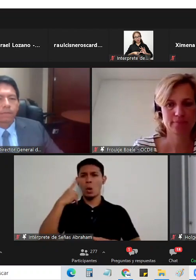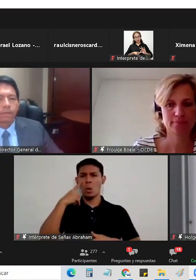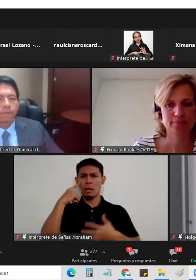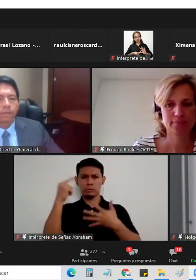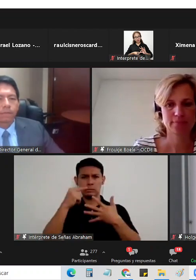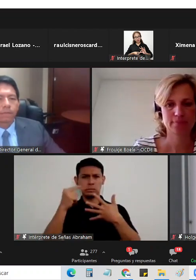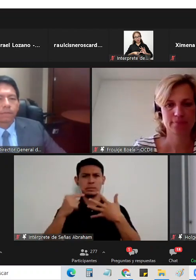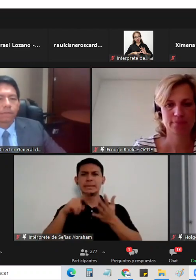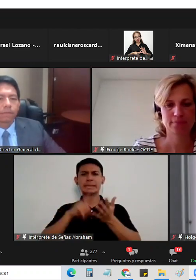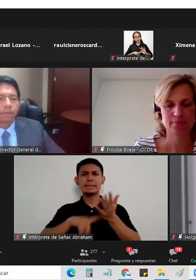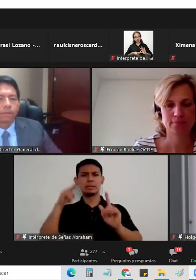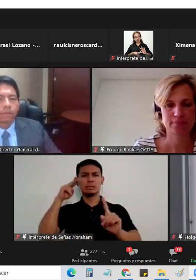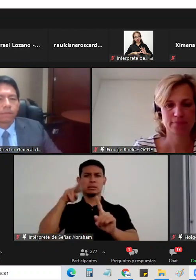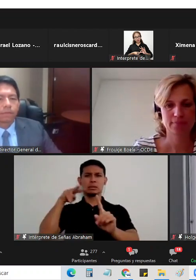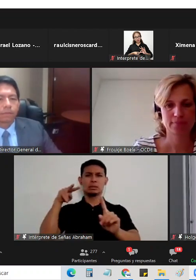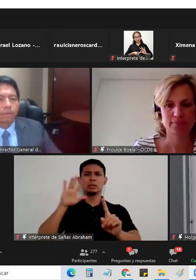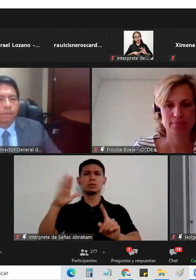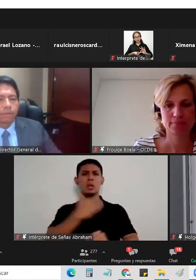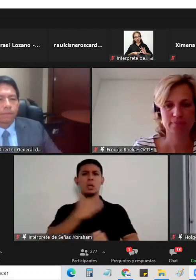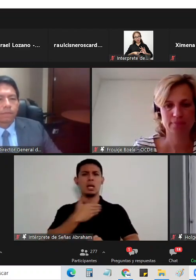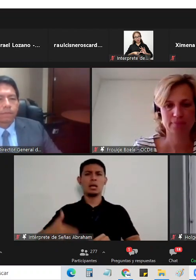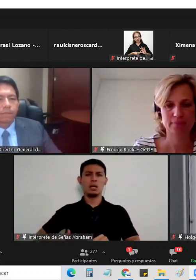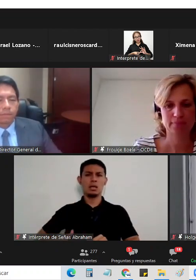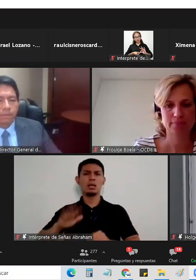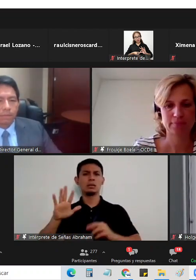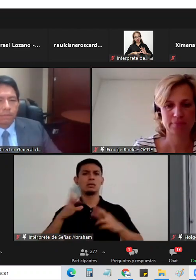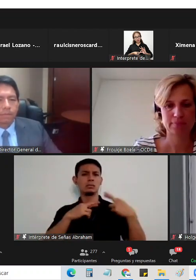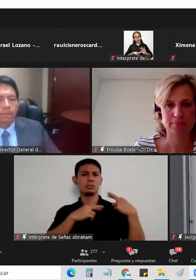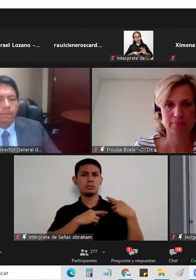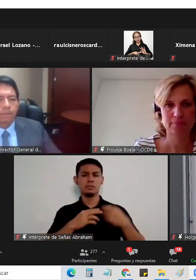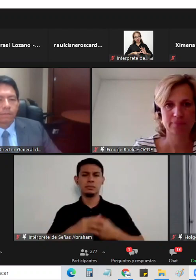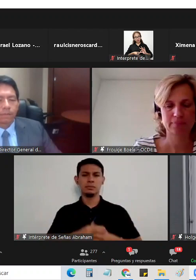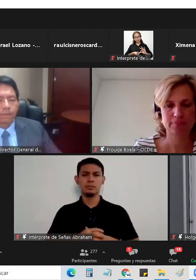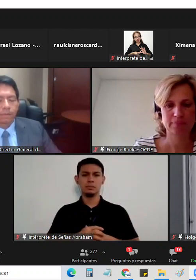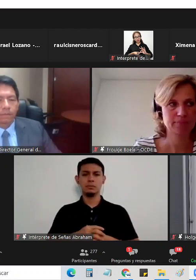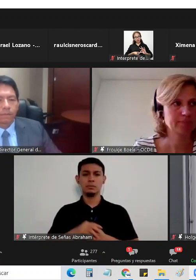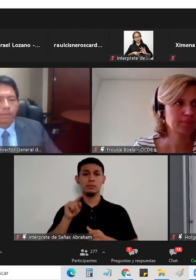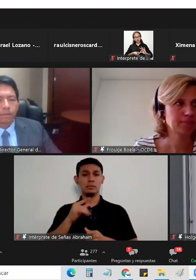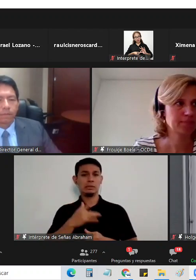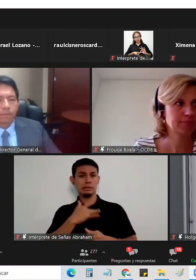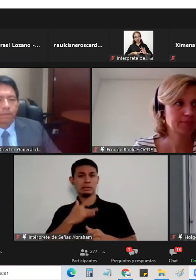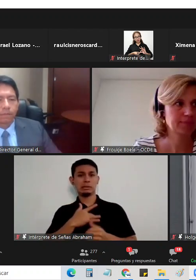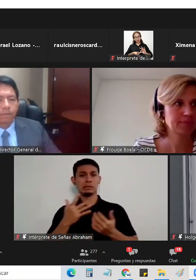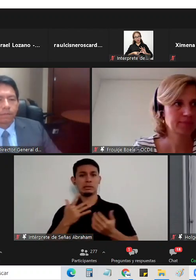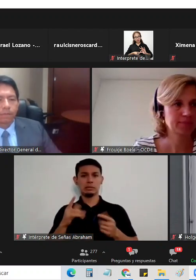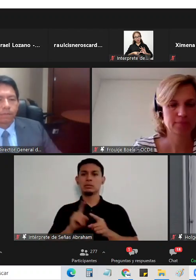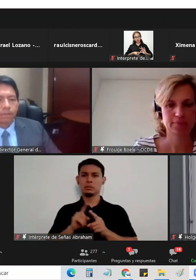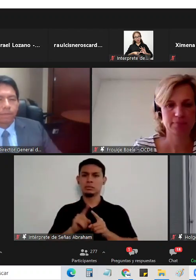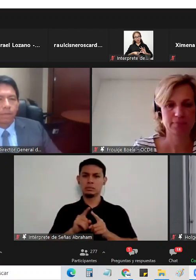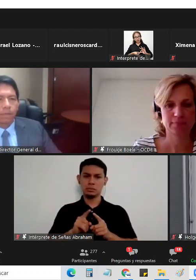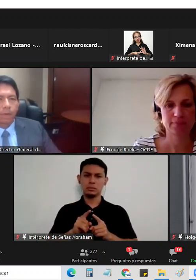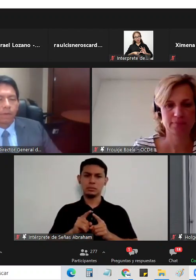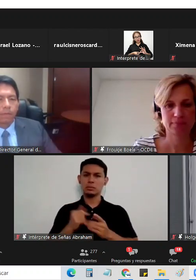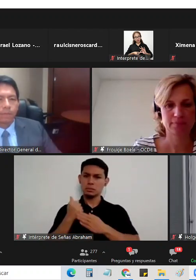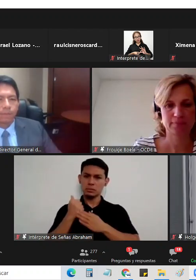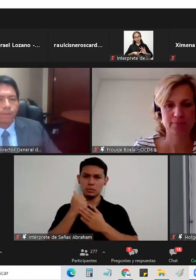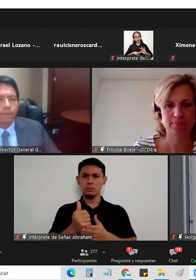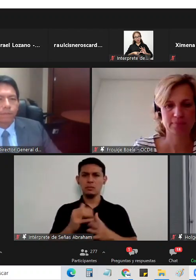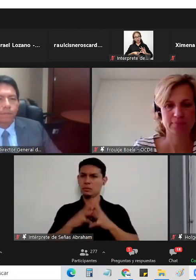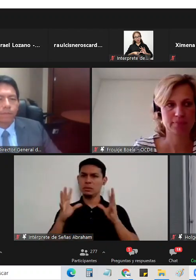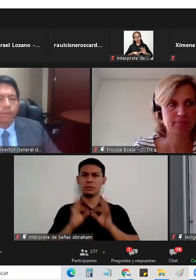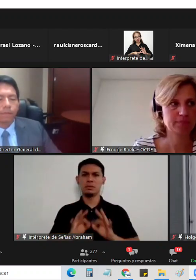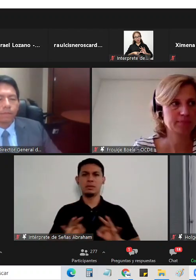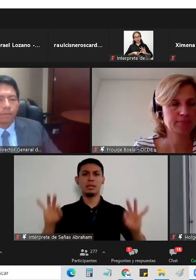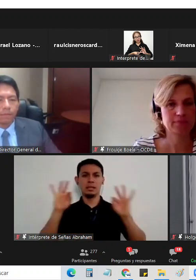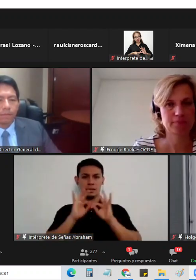know in more detail what are the expectations of the government on their functions on that and also